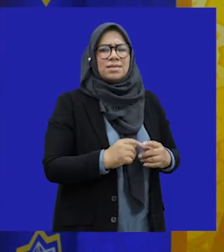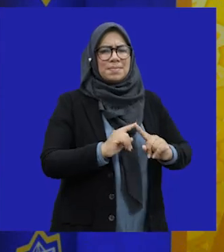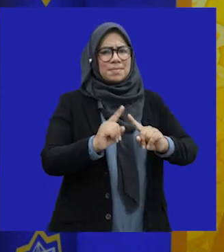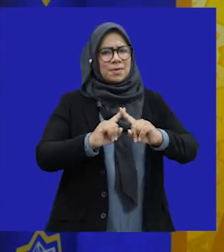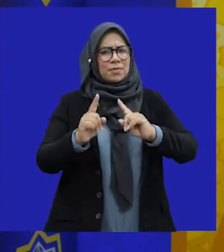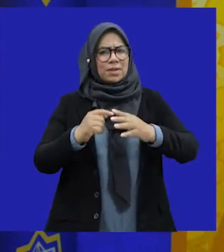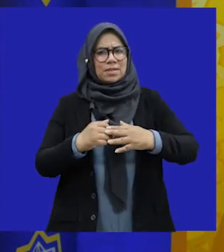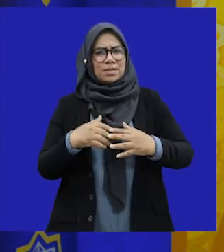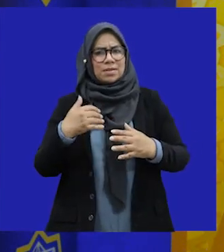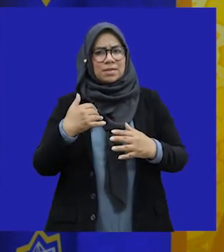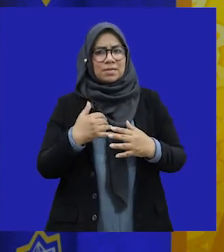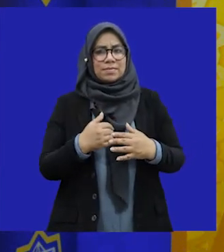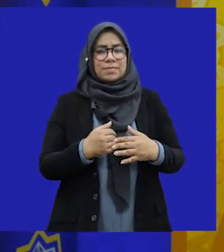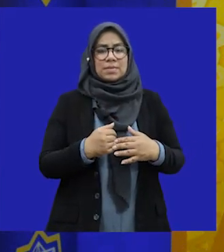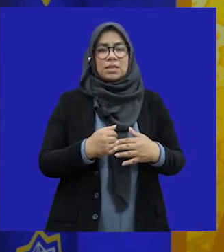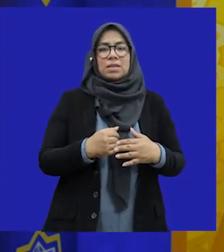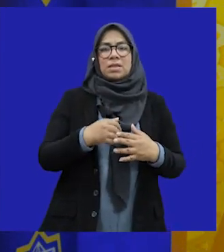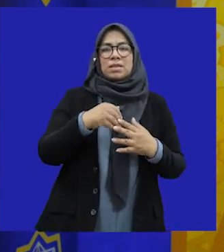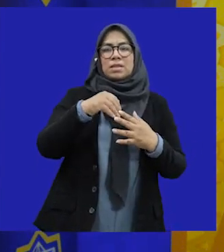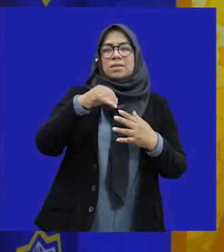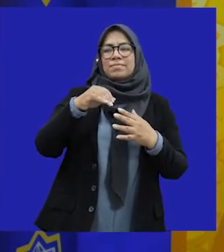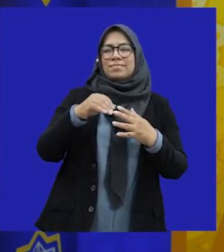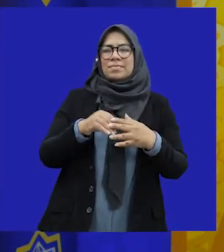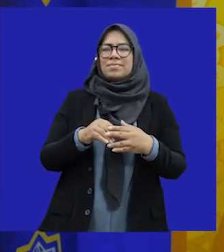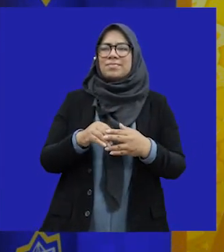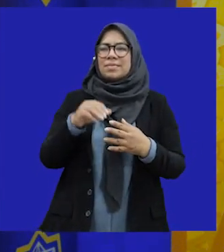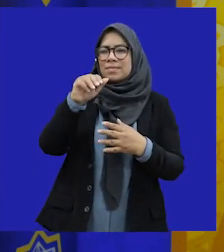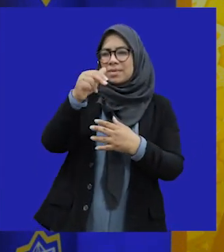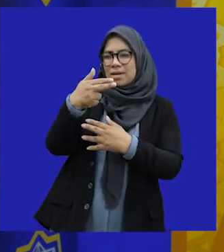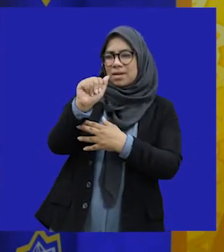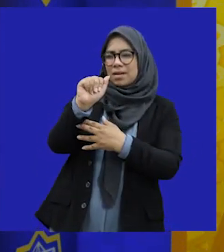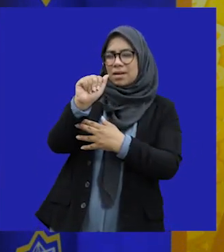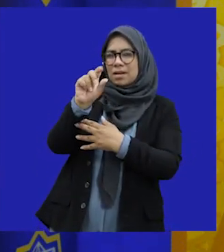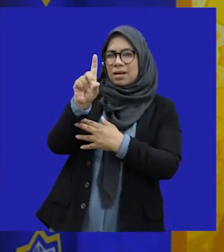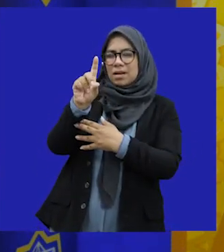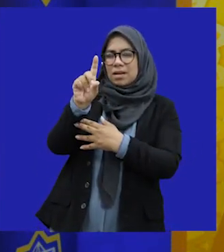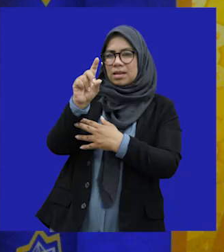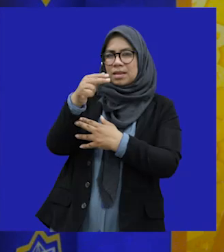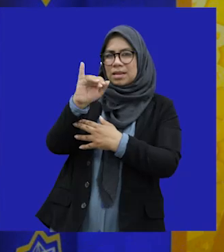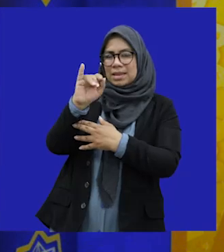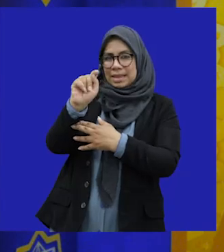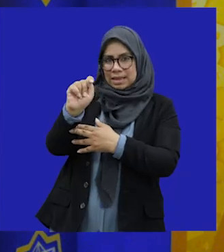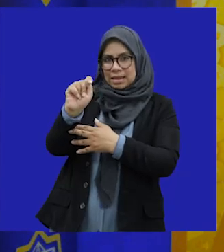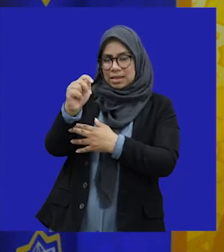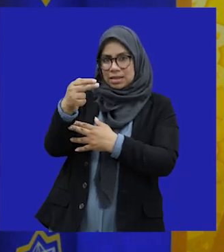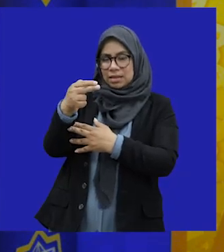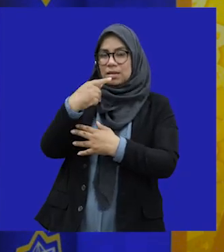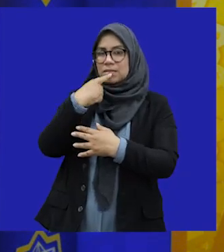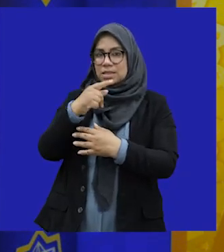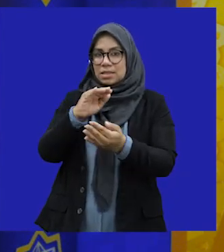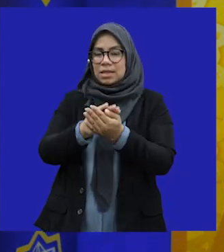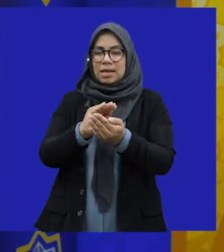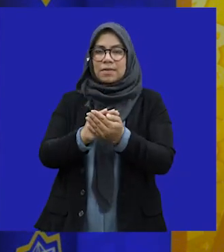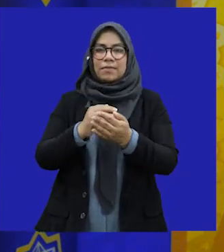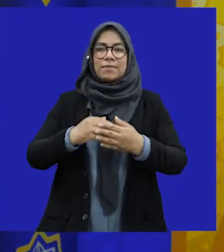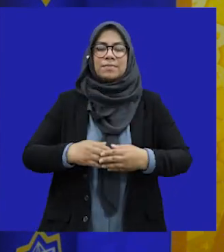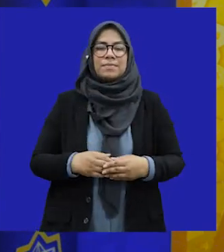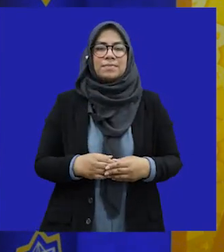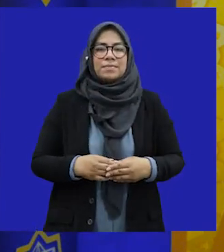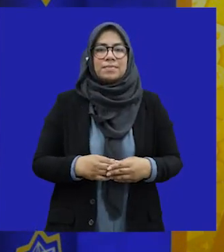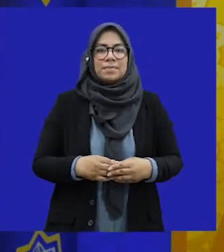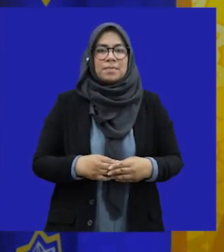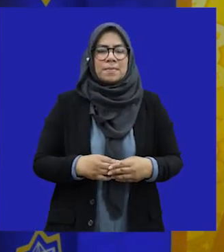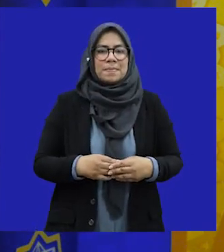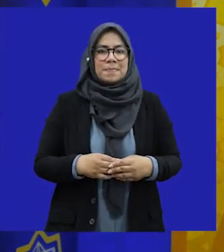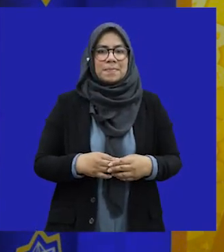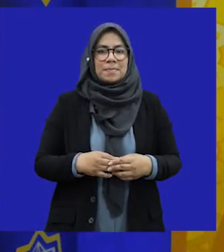paradise. Imam Muslim narrates in his Sahih that Rabi'a bin Ka'b al-Aslami